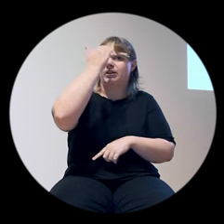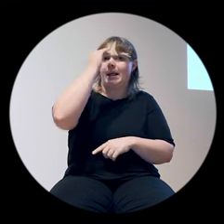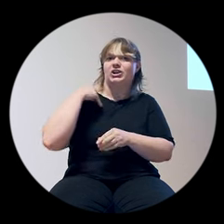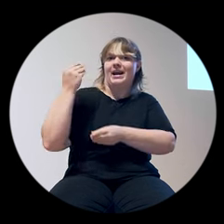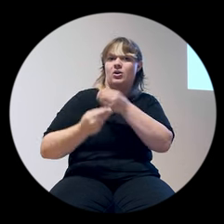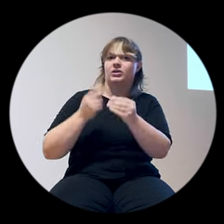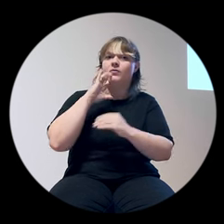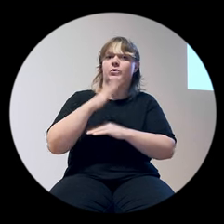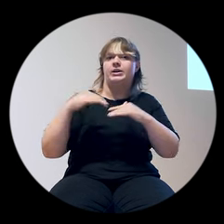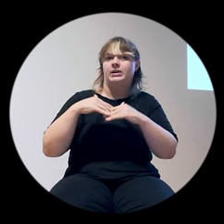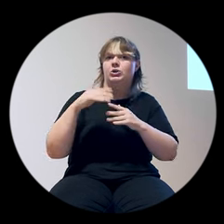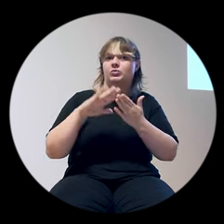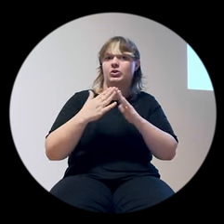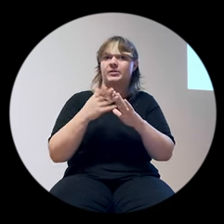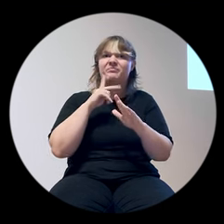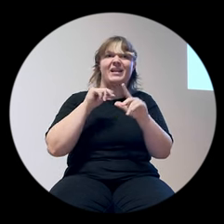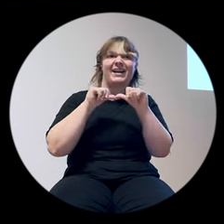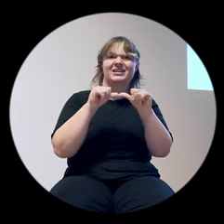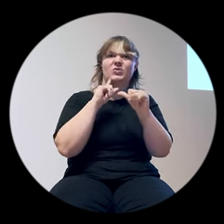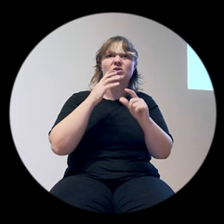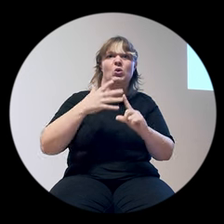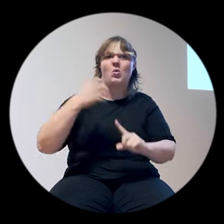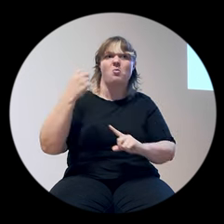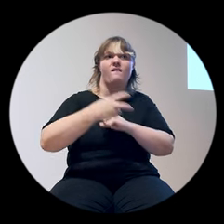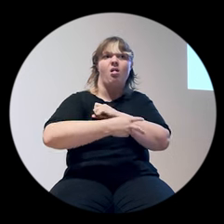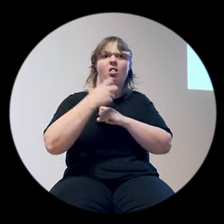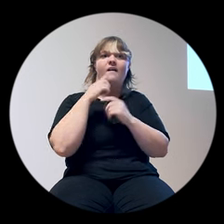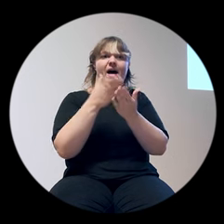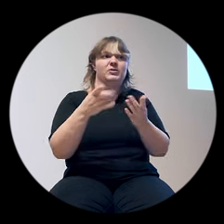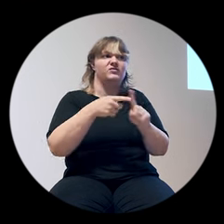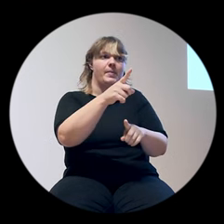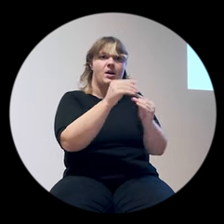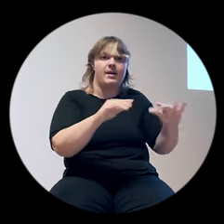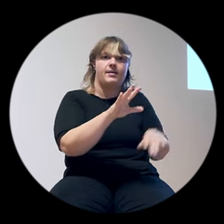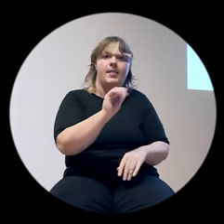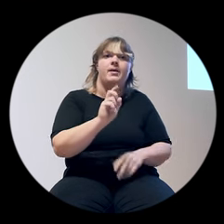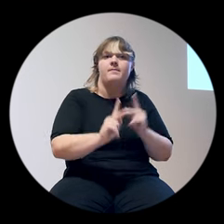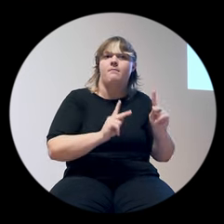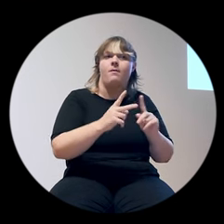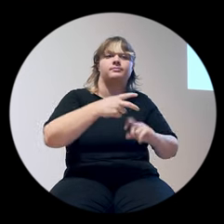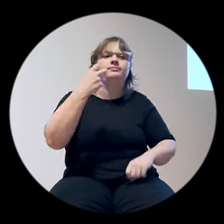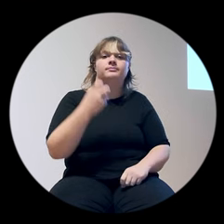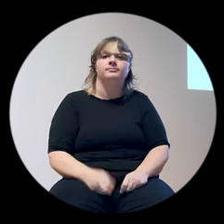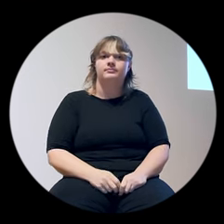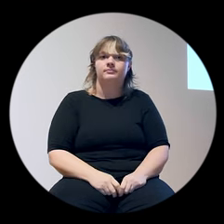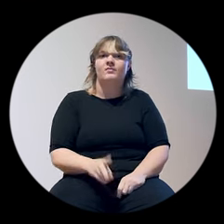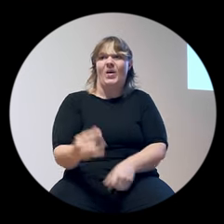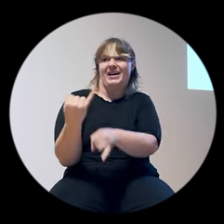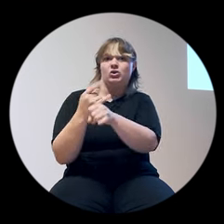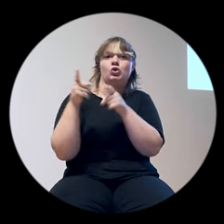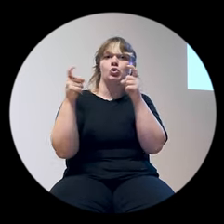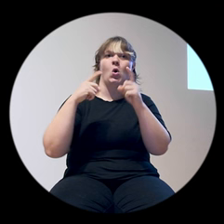Indigenous communities and continues the removal of the objects from their land and people. While institutions control the